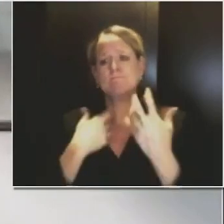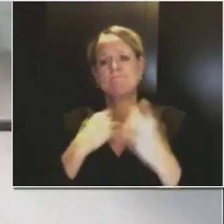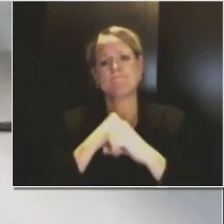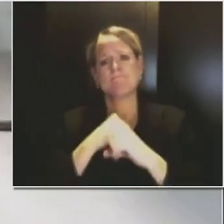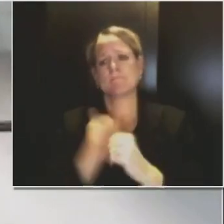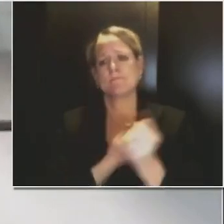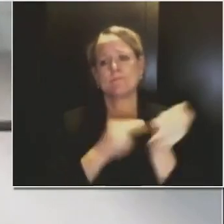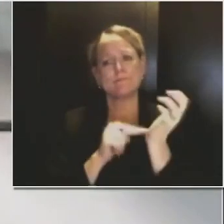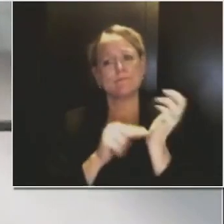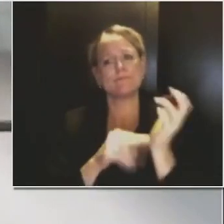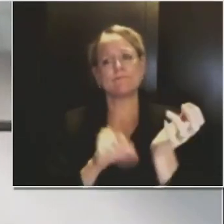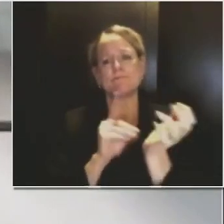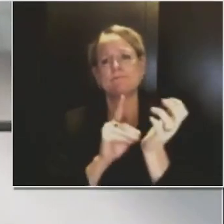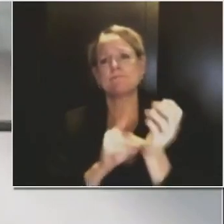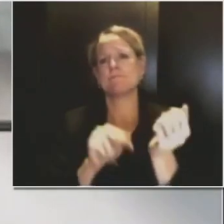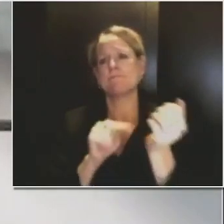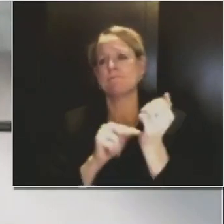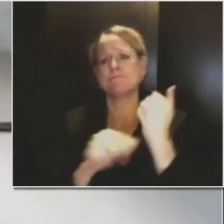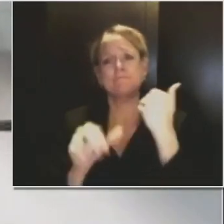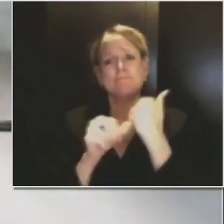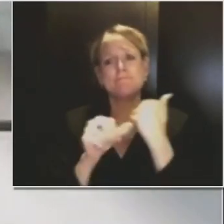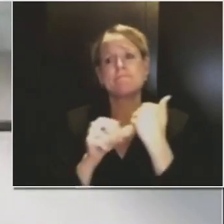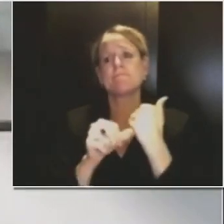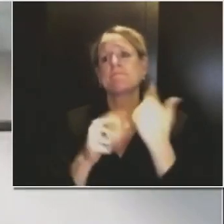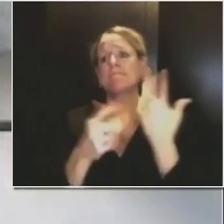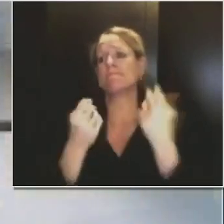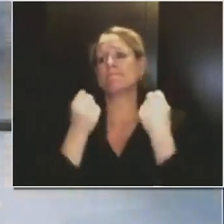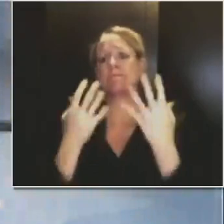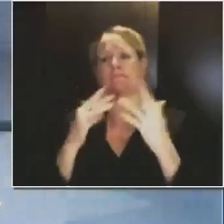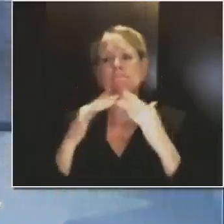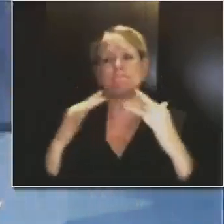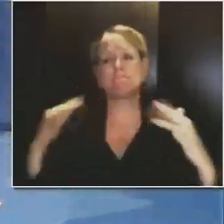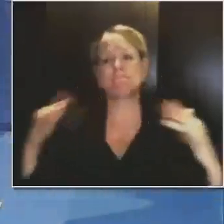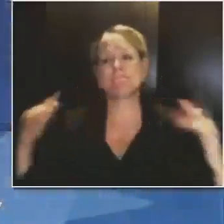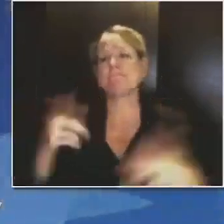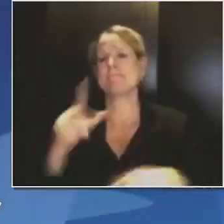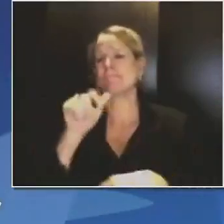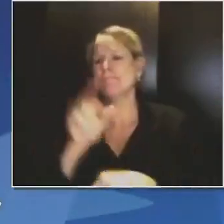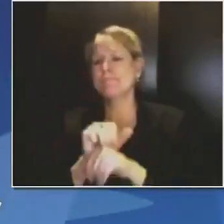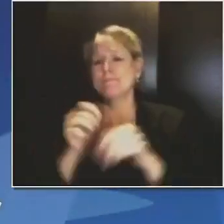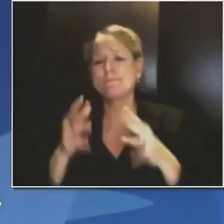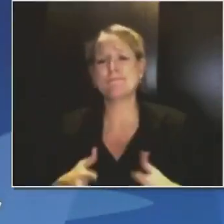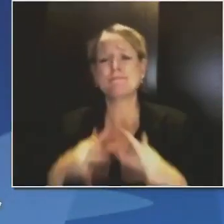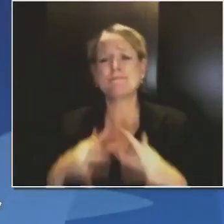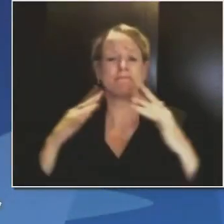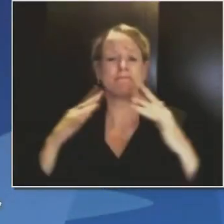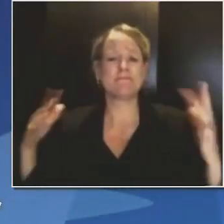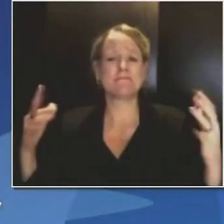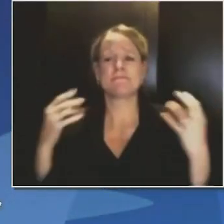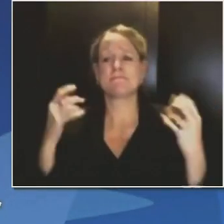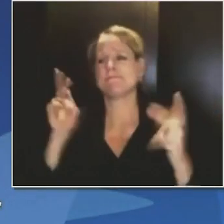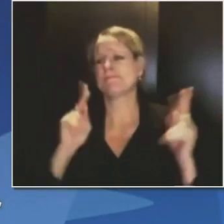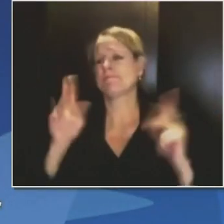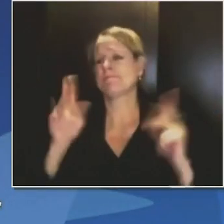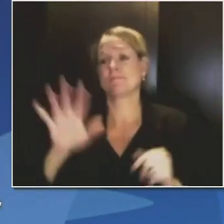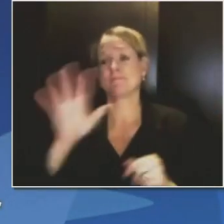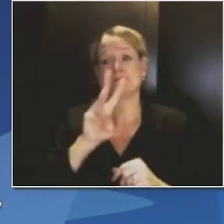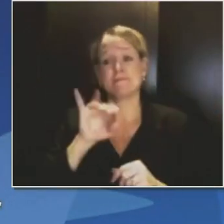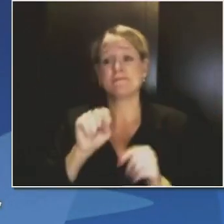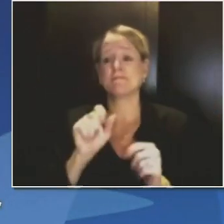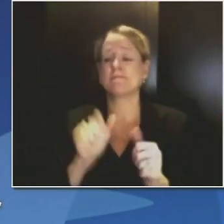Thank you, Deputy Secretary. Let's head to Noah Manderfield of WSAW. Noah. Hello, thanks